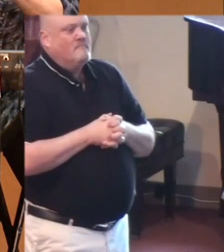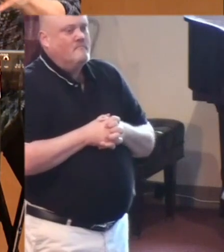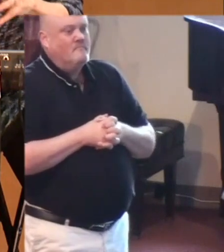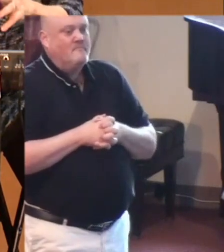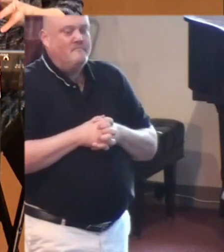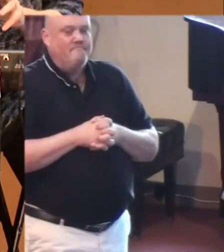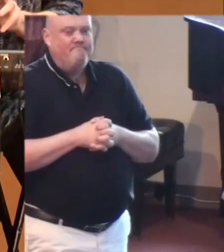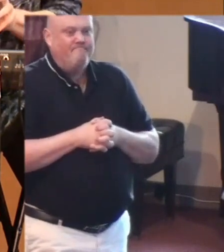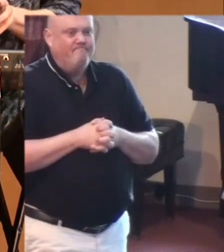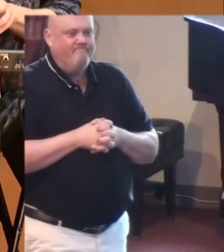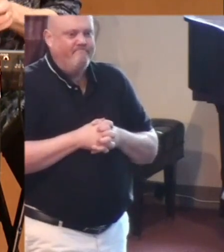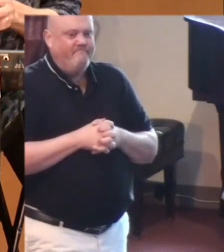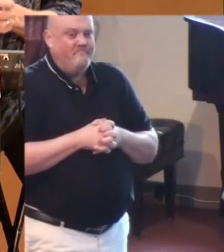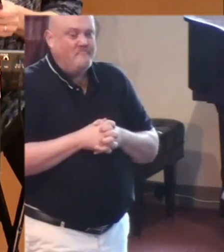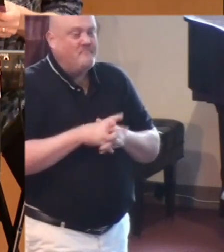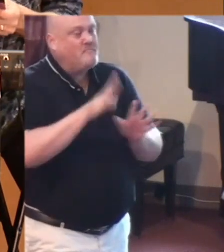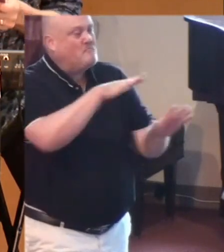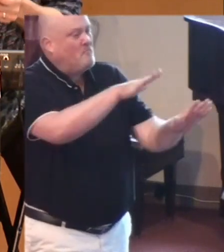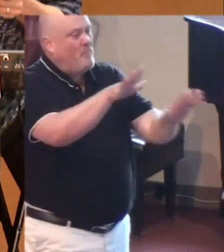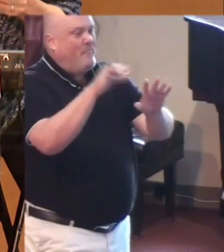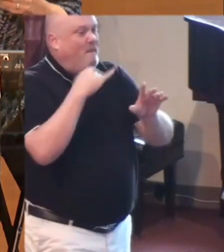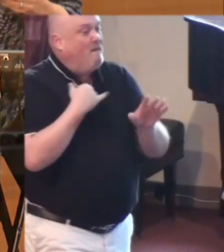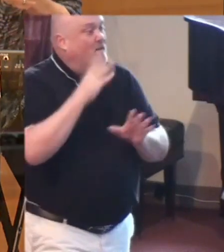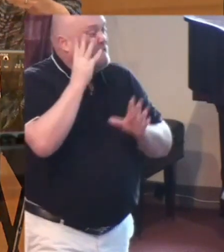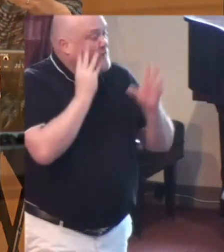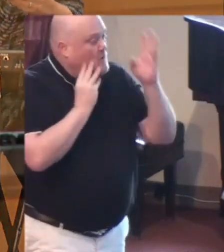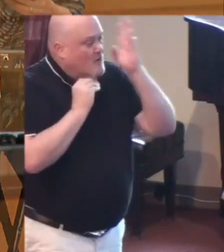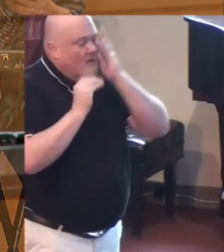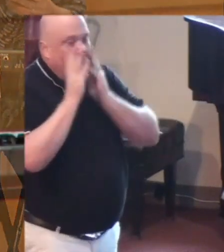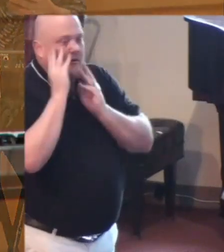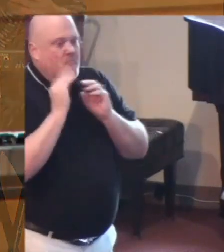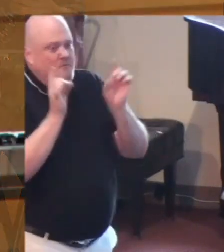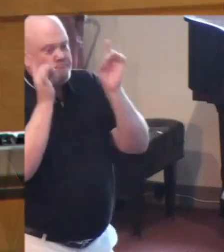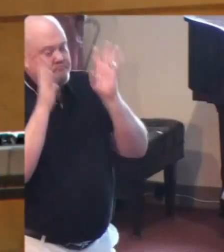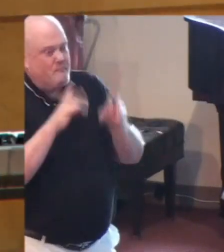Love note. If you are going through a difficult time with one of your